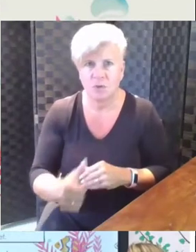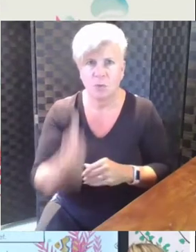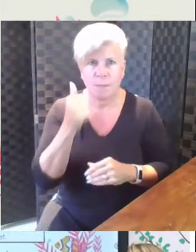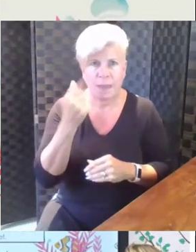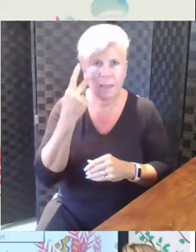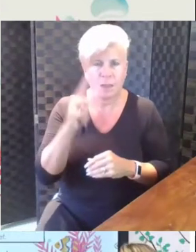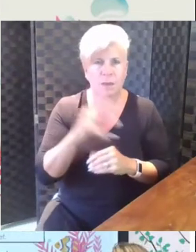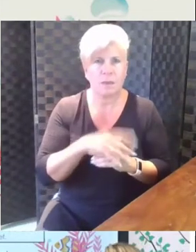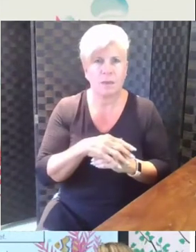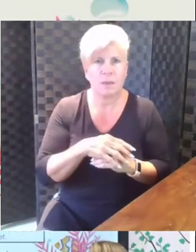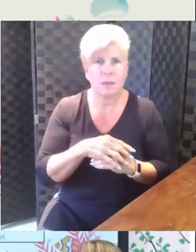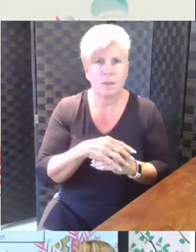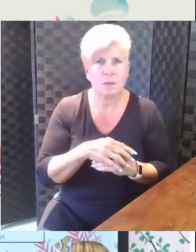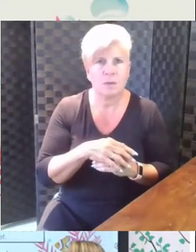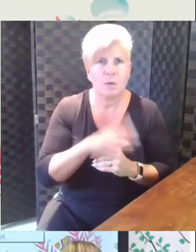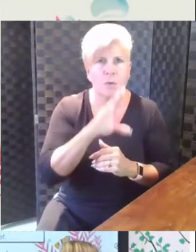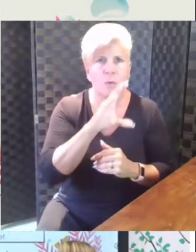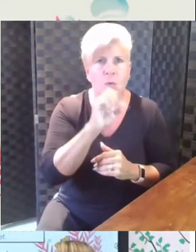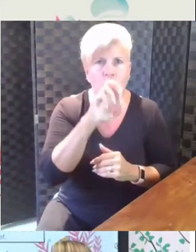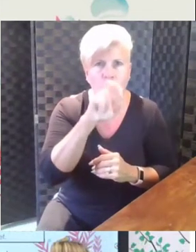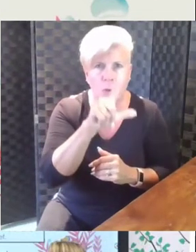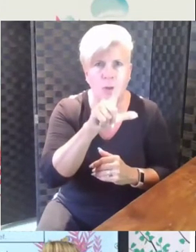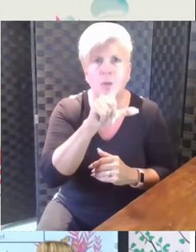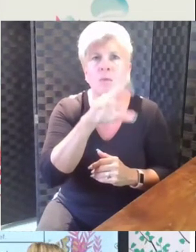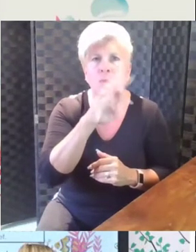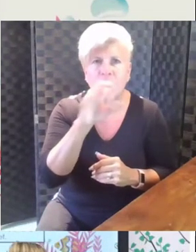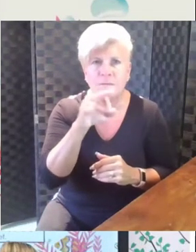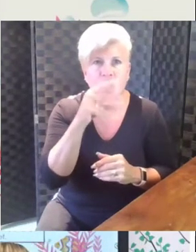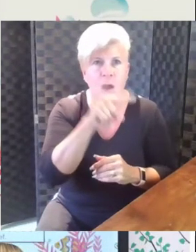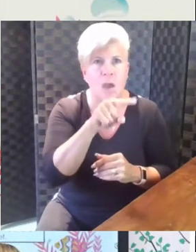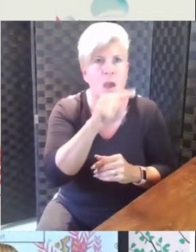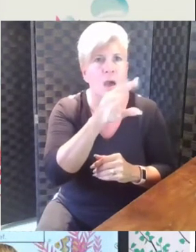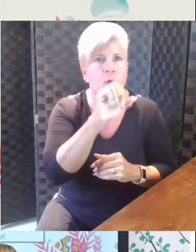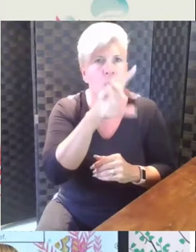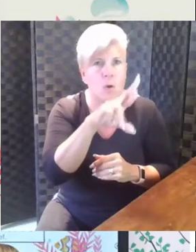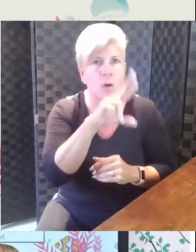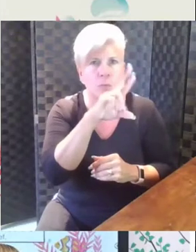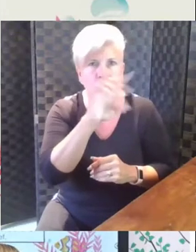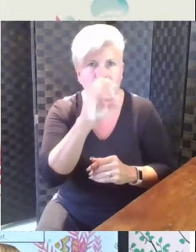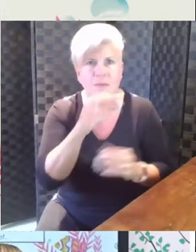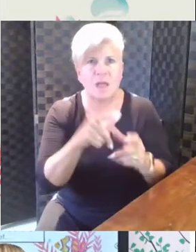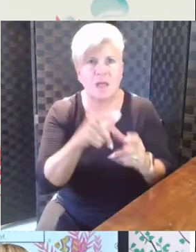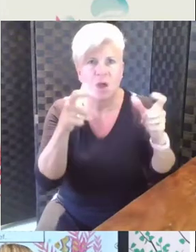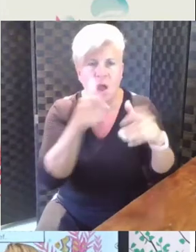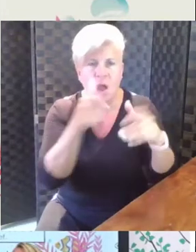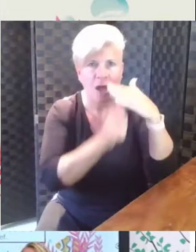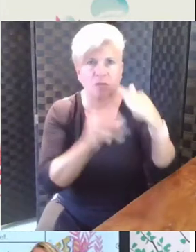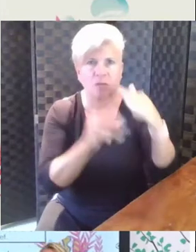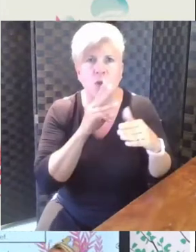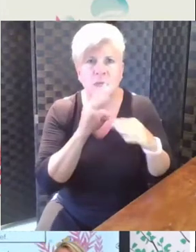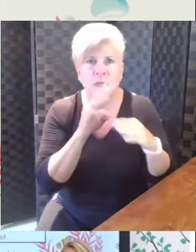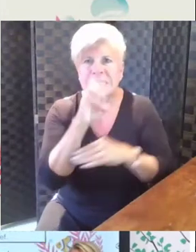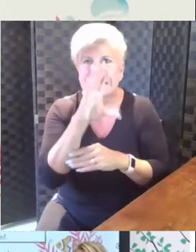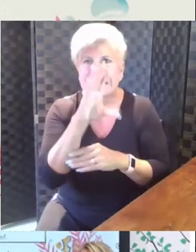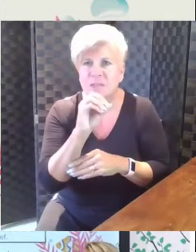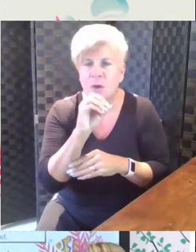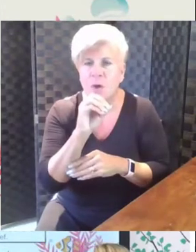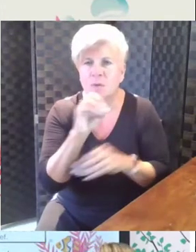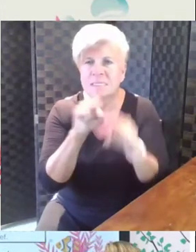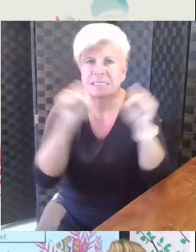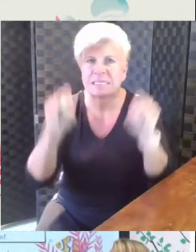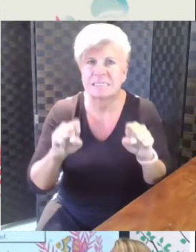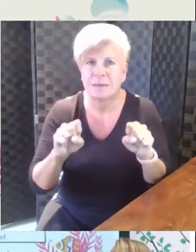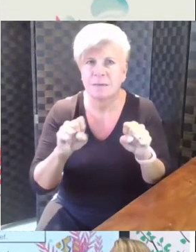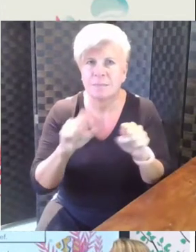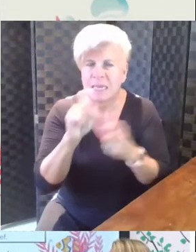our text and look. What is a coral reef? We see that a coral reef is a large underwater ecosystem. It tells us